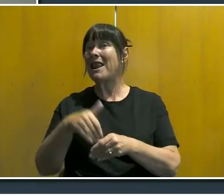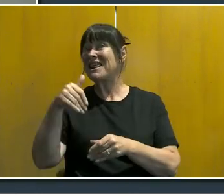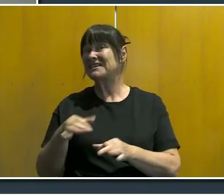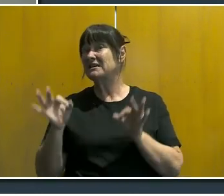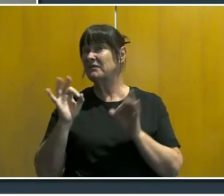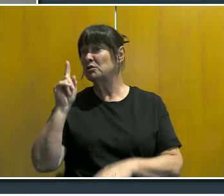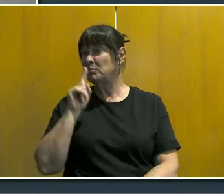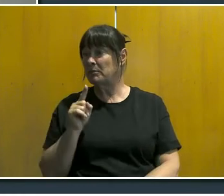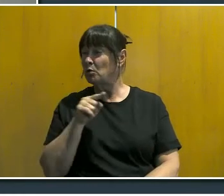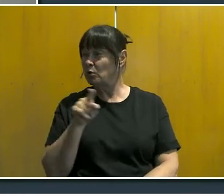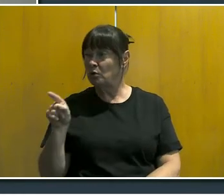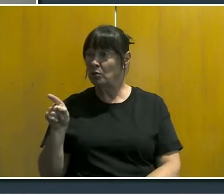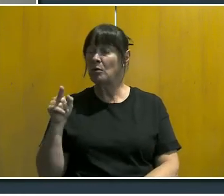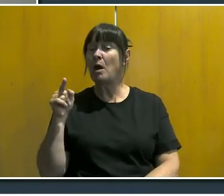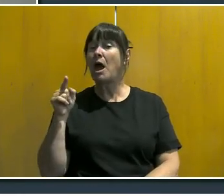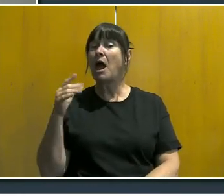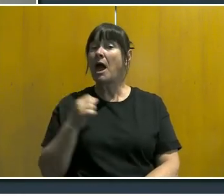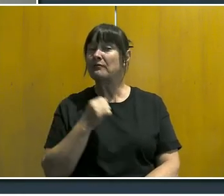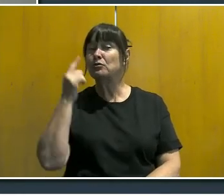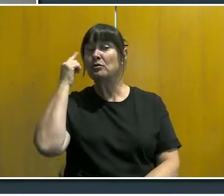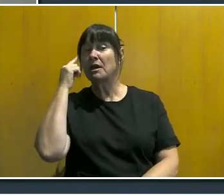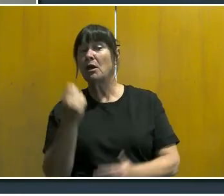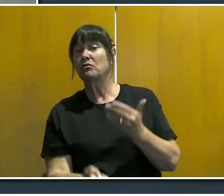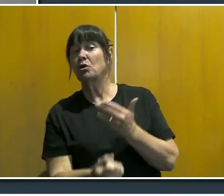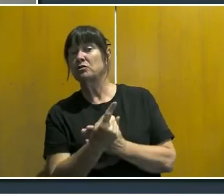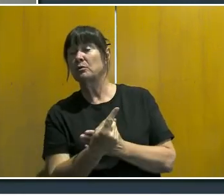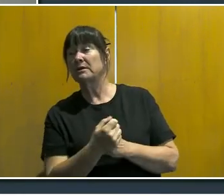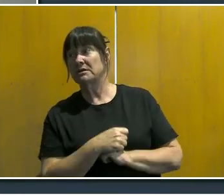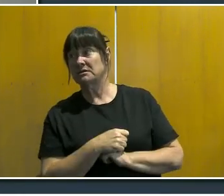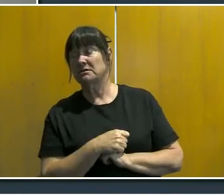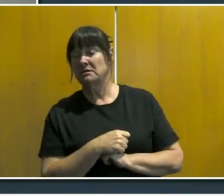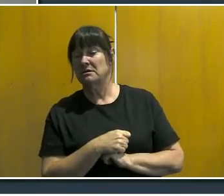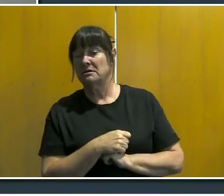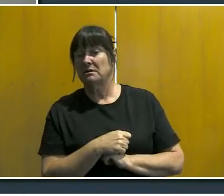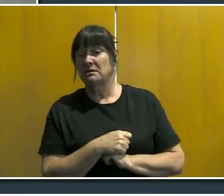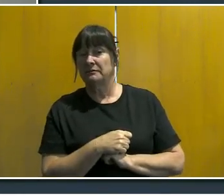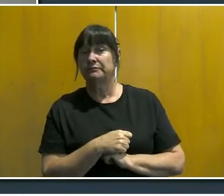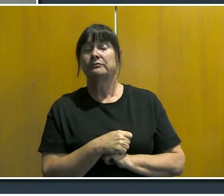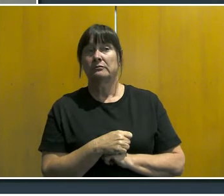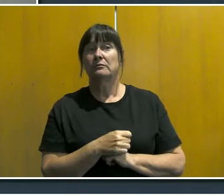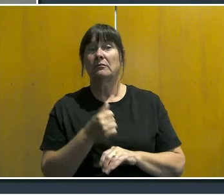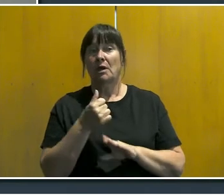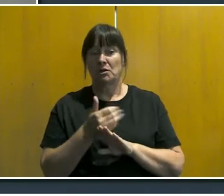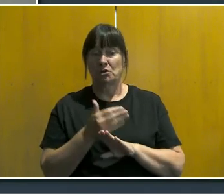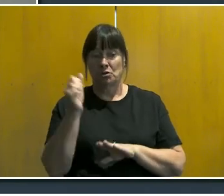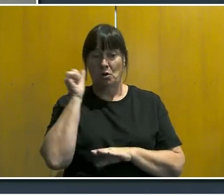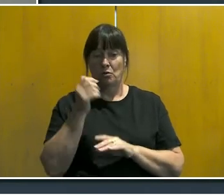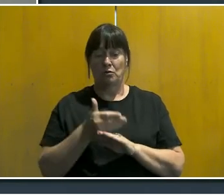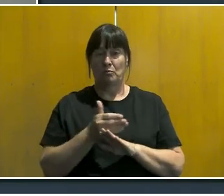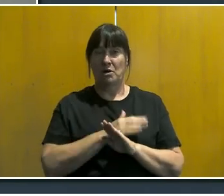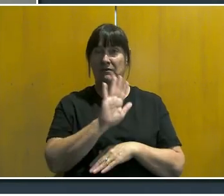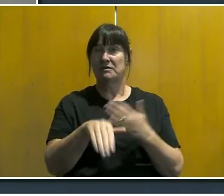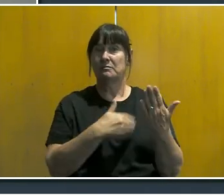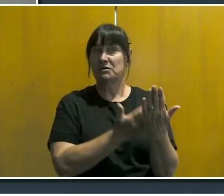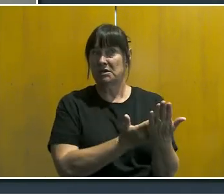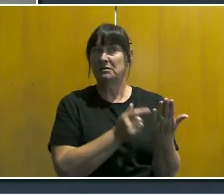to consider some of the consequences of this. And I no doubt on the previous submissions, I know many of you would